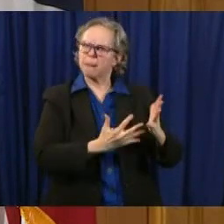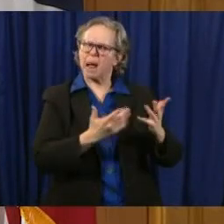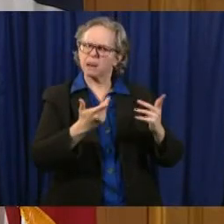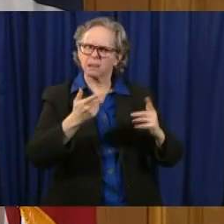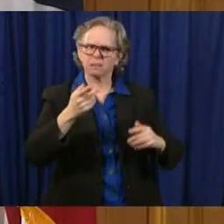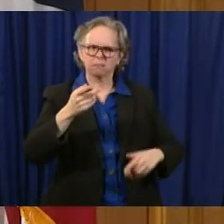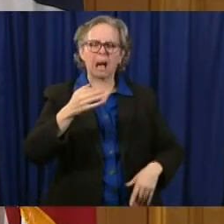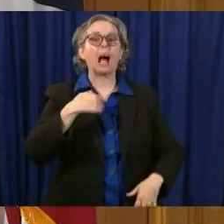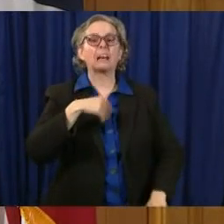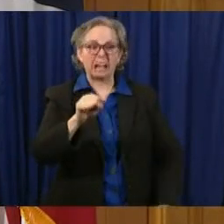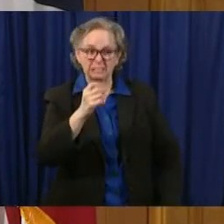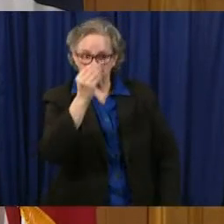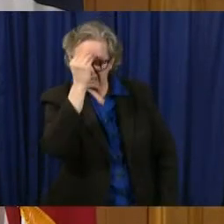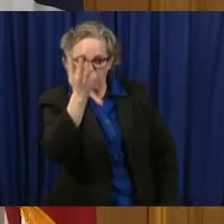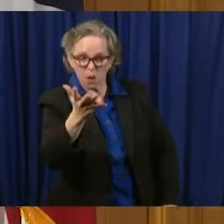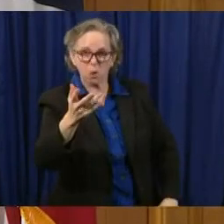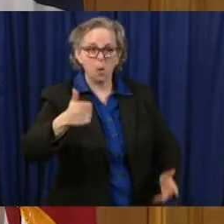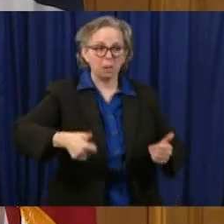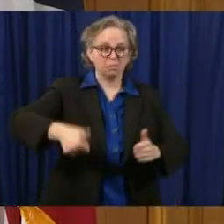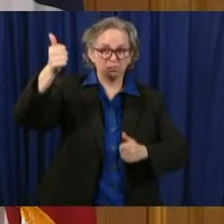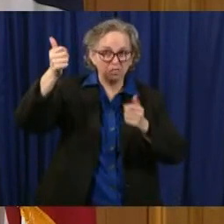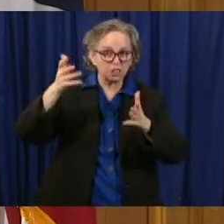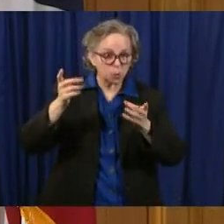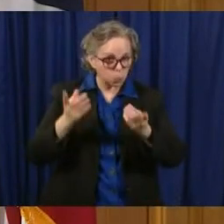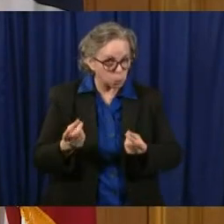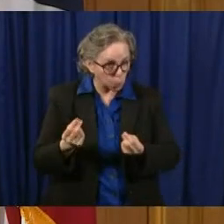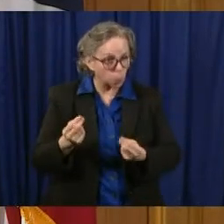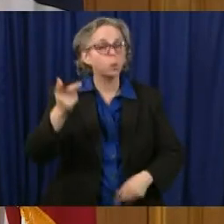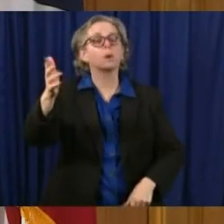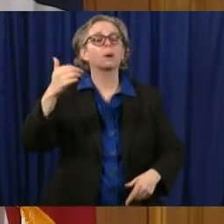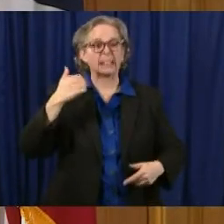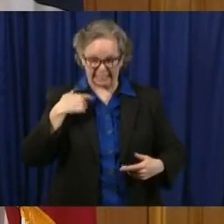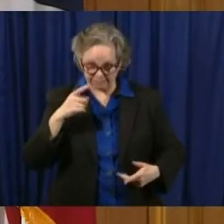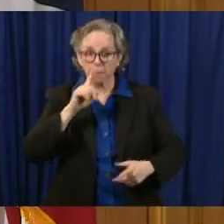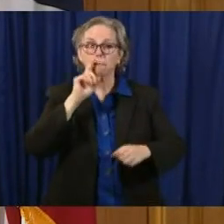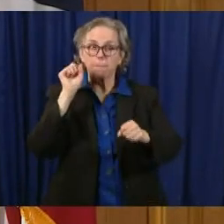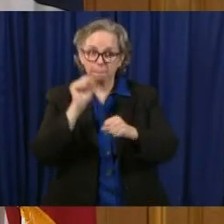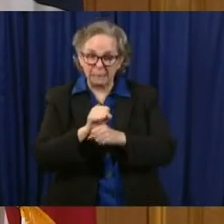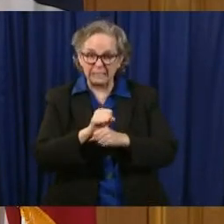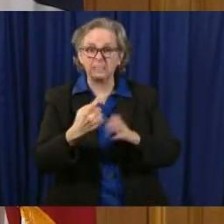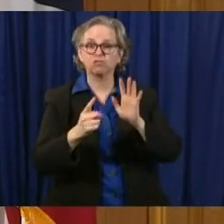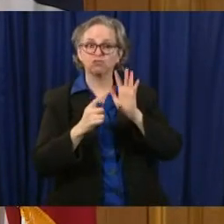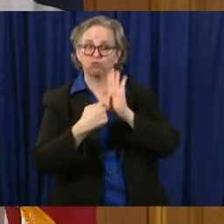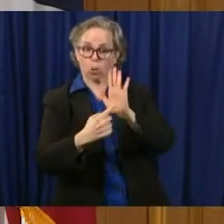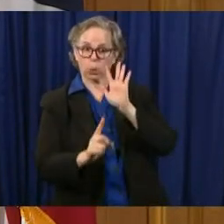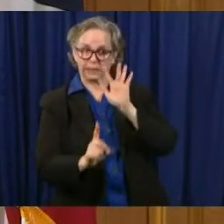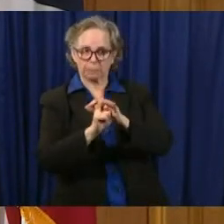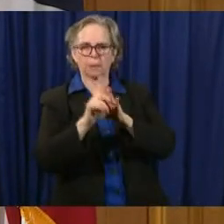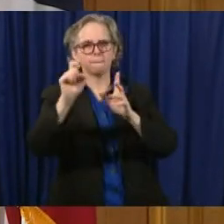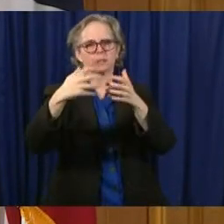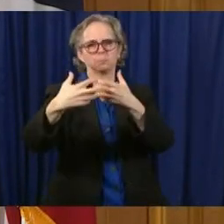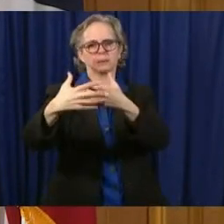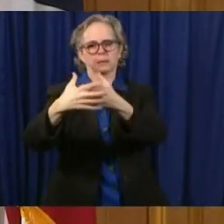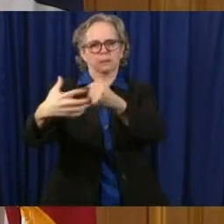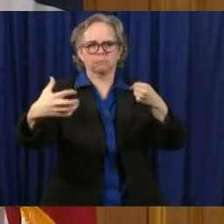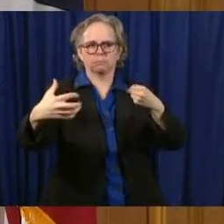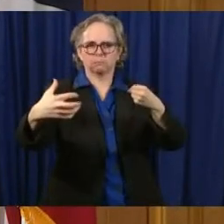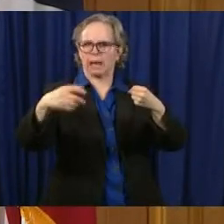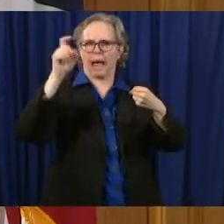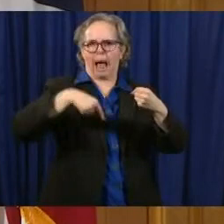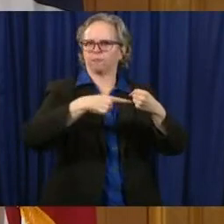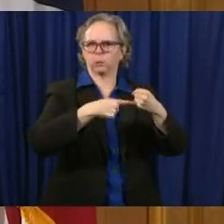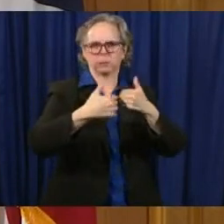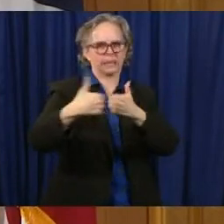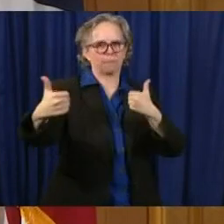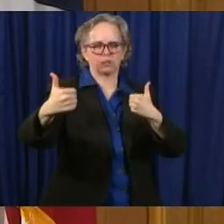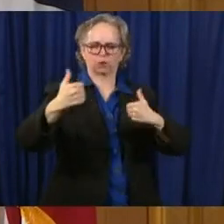is doing. If someone shows signs, they do need to be separated. This is the only way you can control what's going on in